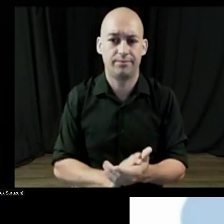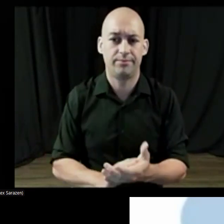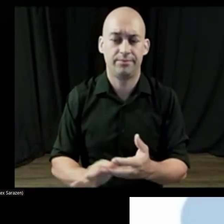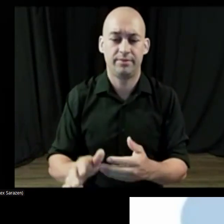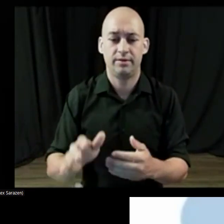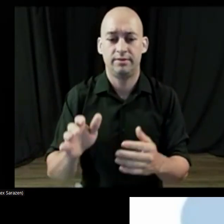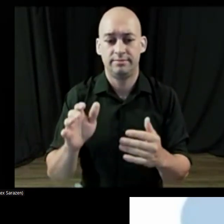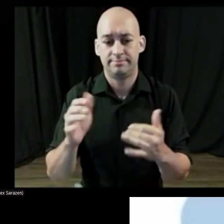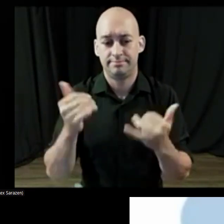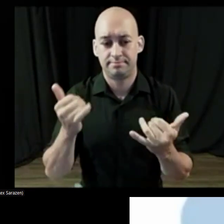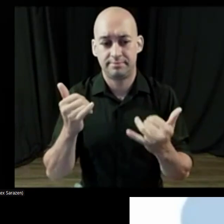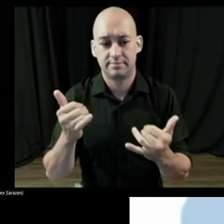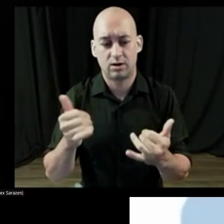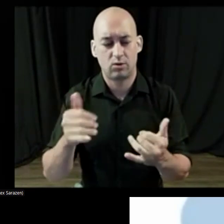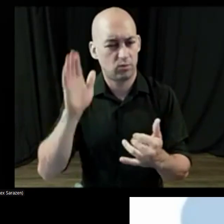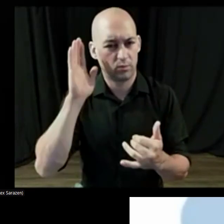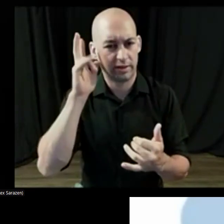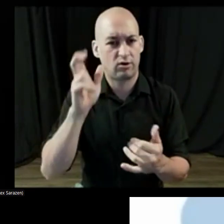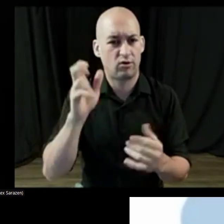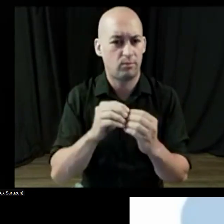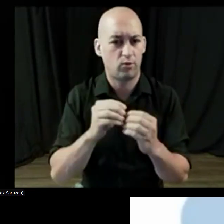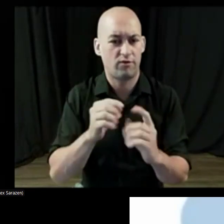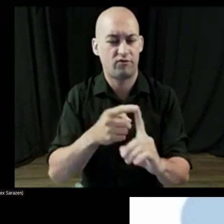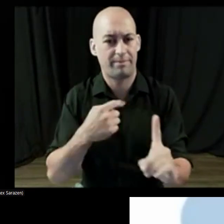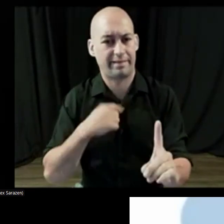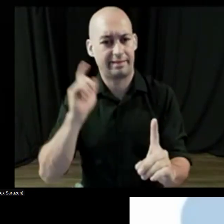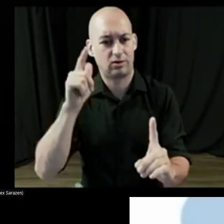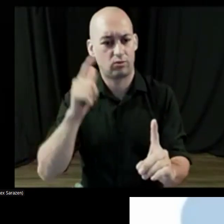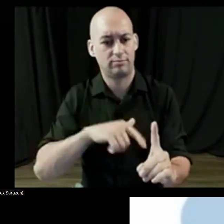to, you'll hear more from me later, and pass it on to Marina.